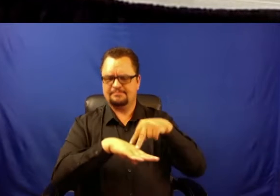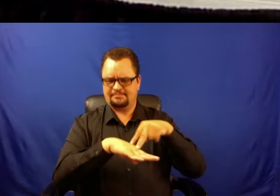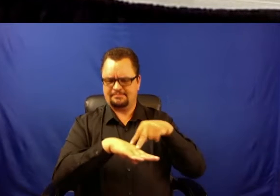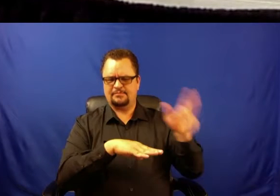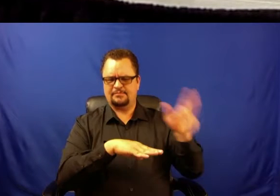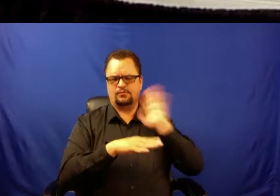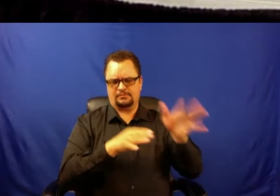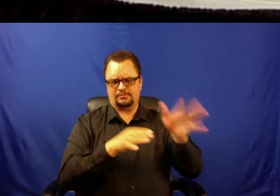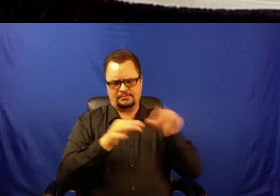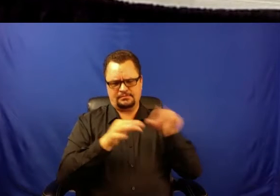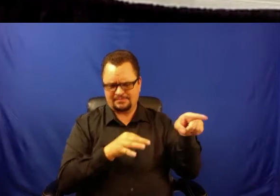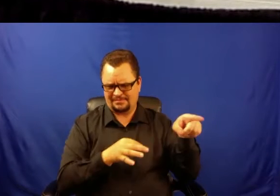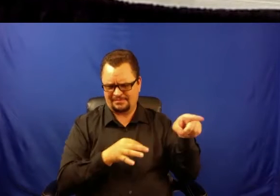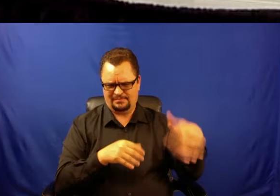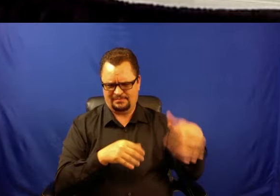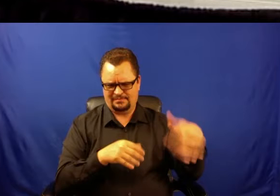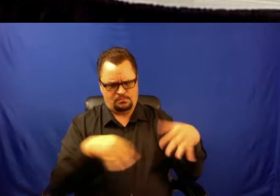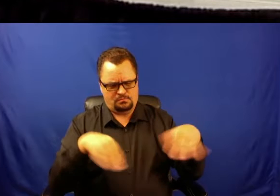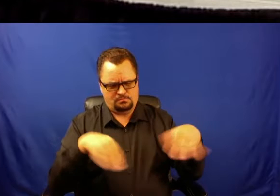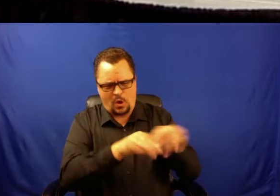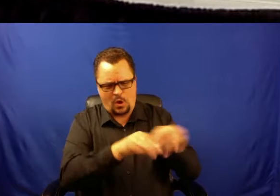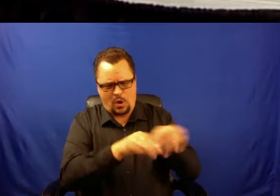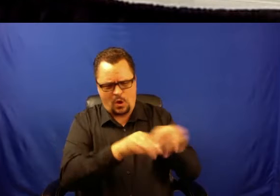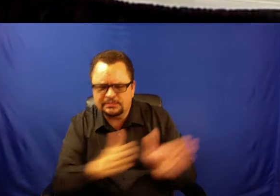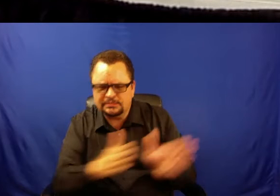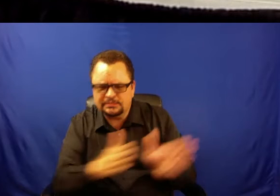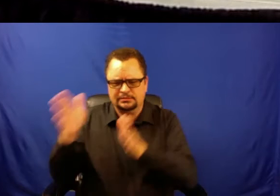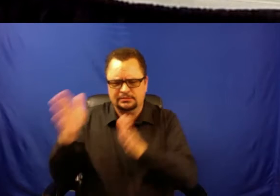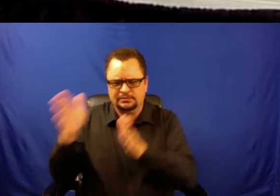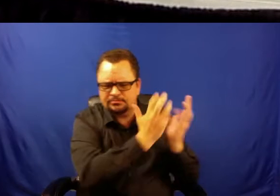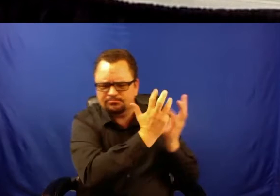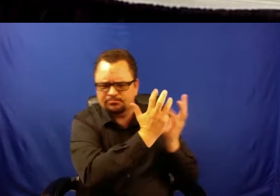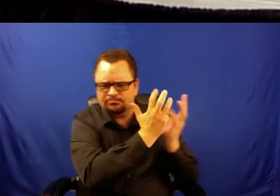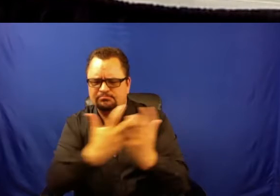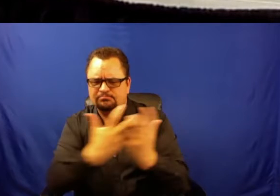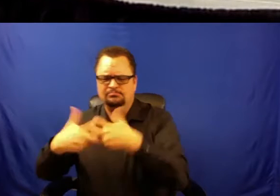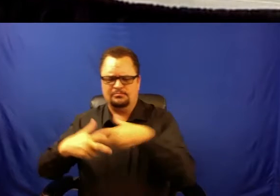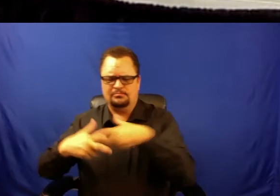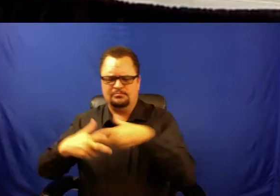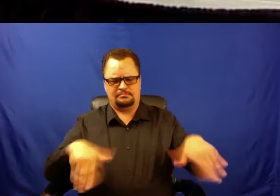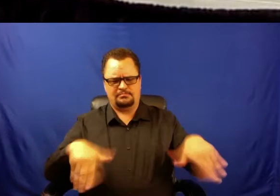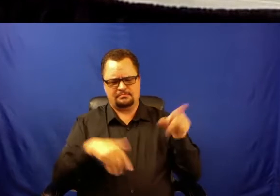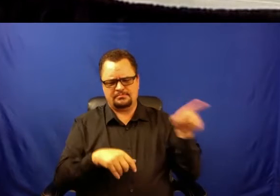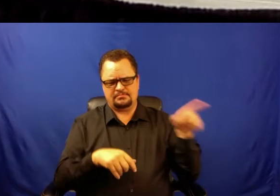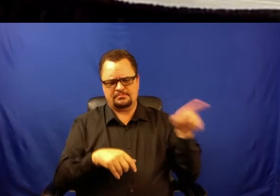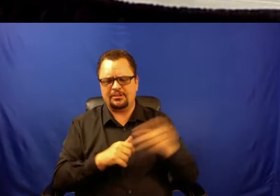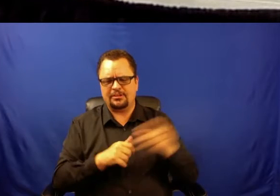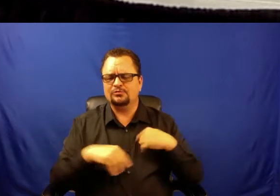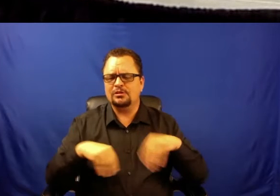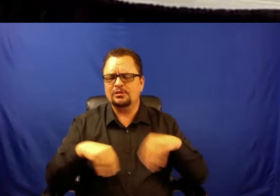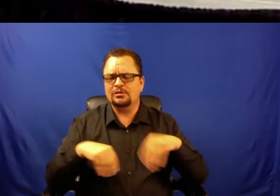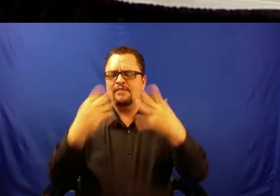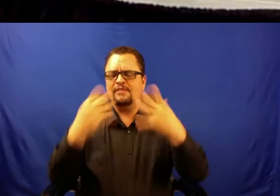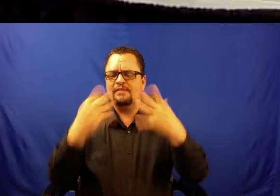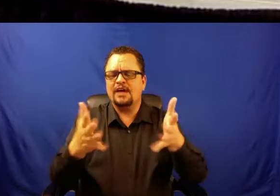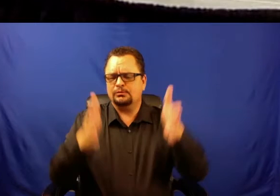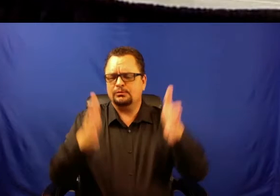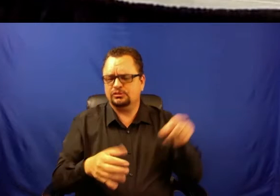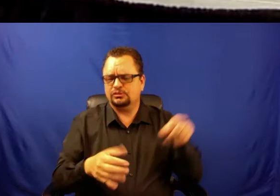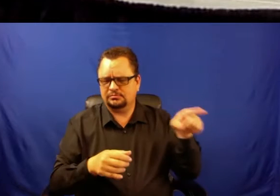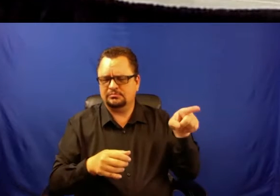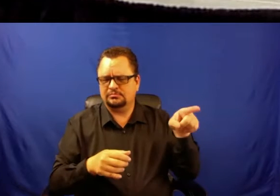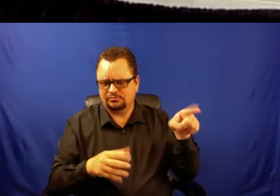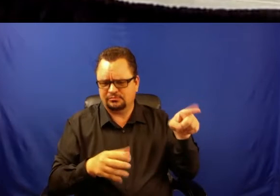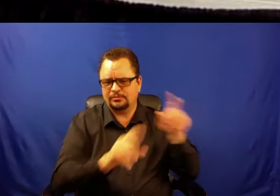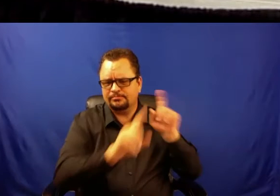efforts. In addition to supplying paramedics to make the house calls, they've been tremendous. We've also